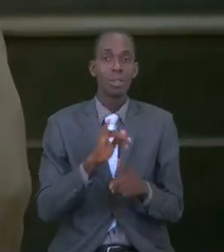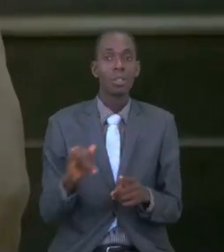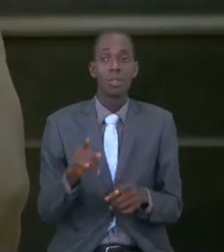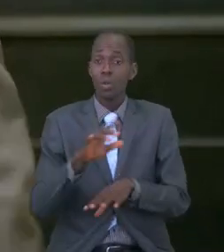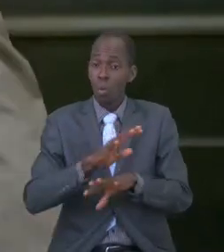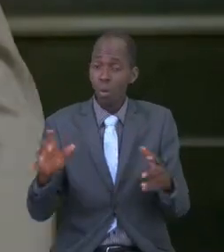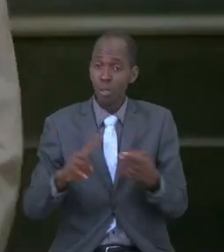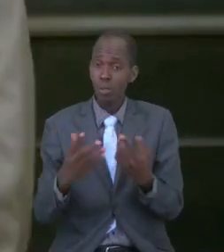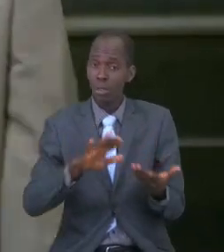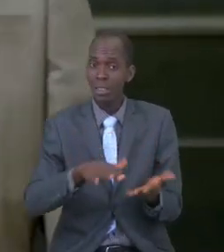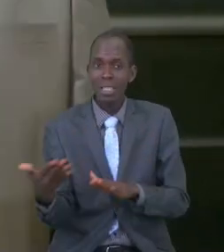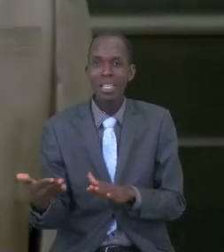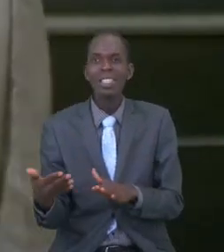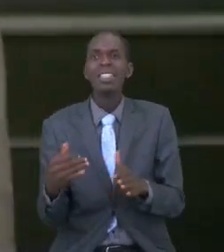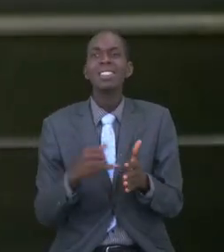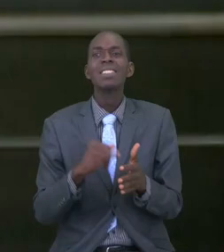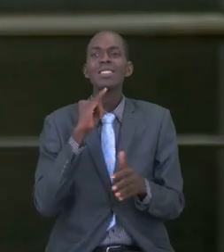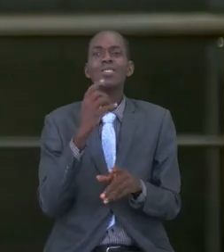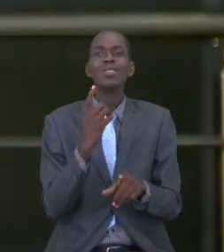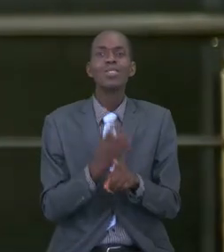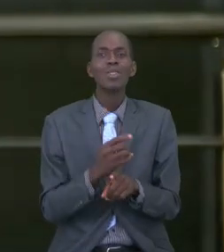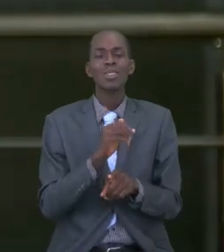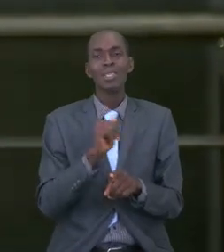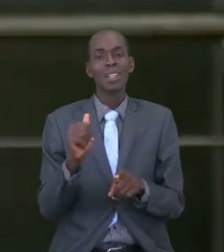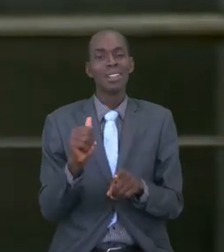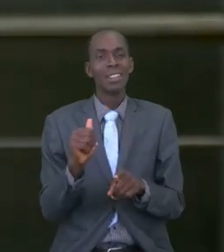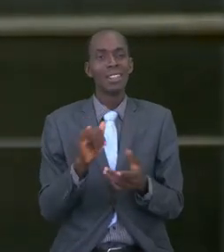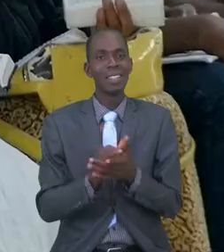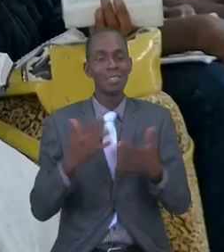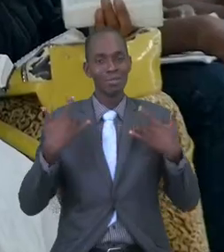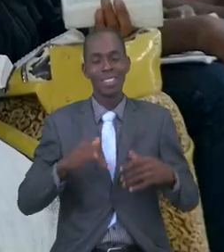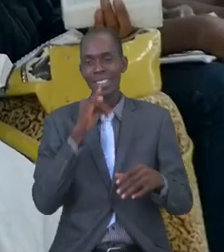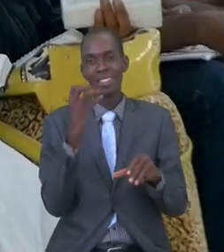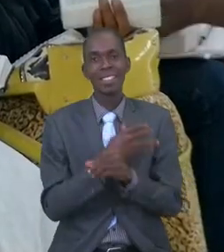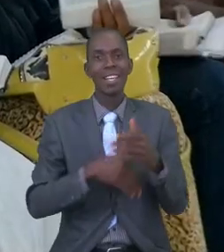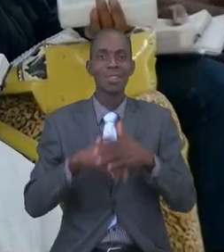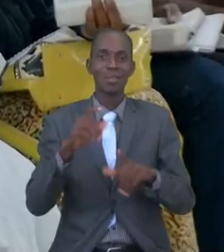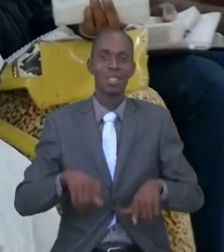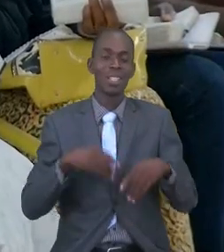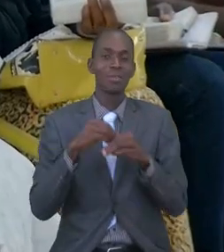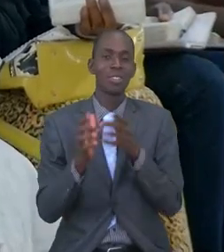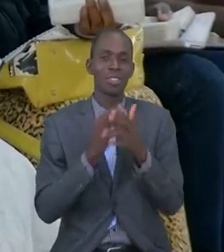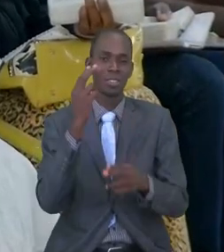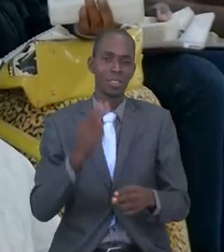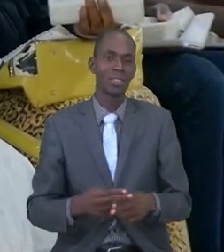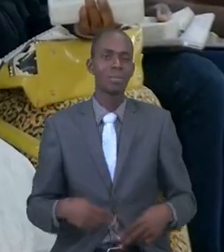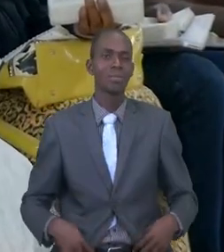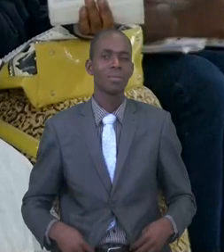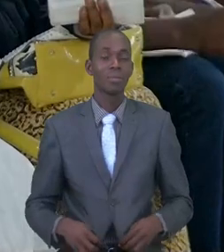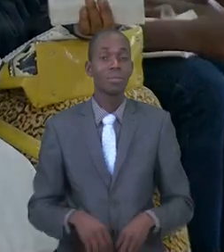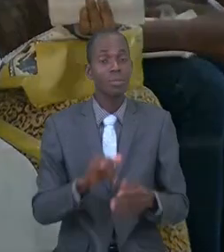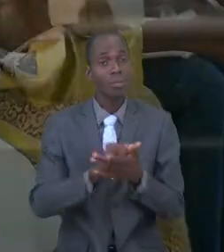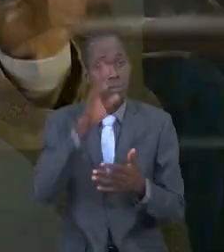a discouragement. And the discouragement is taken out of your life in Jesus' name. He